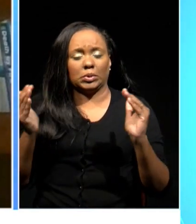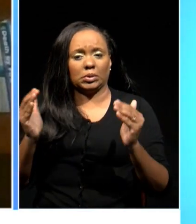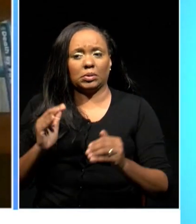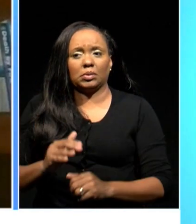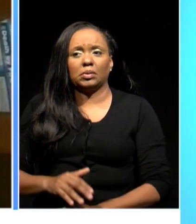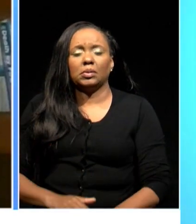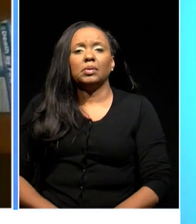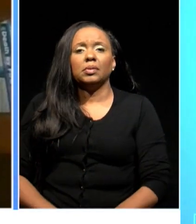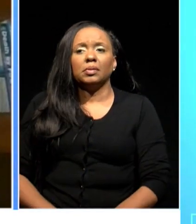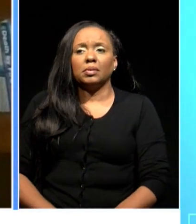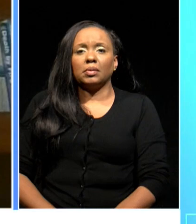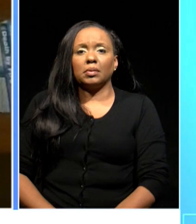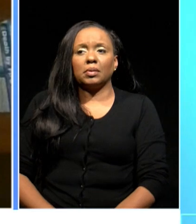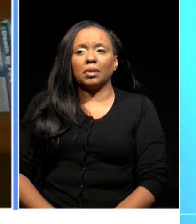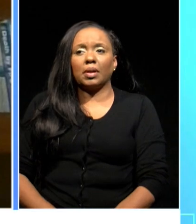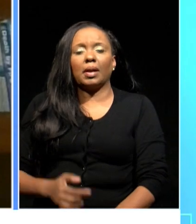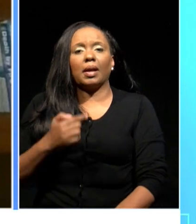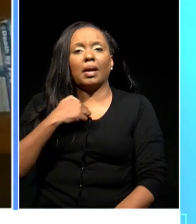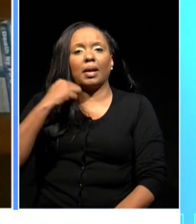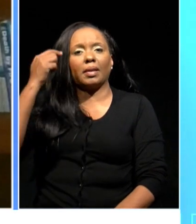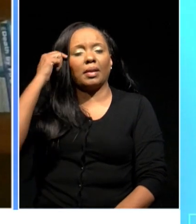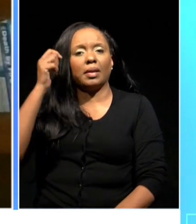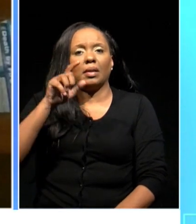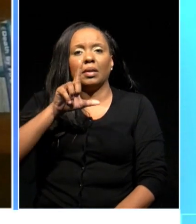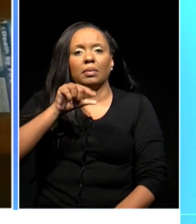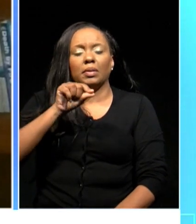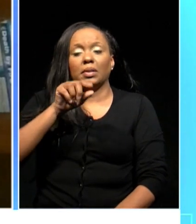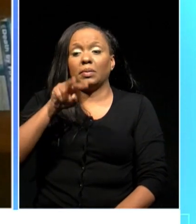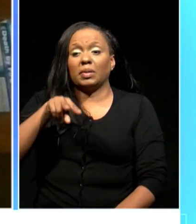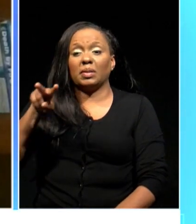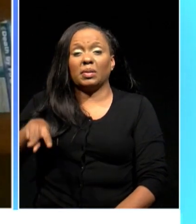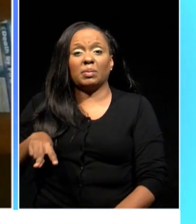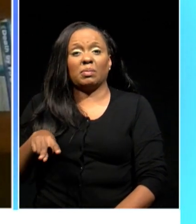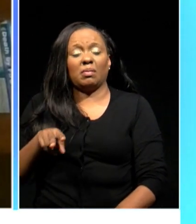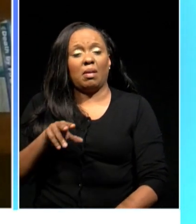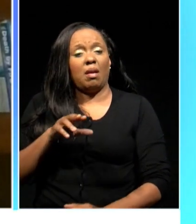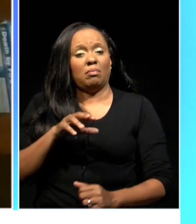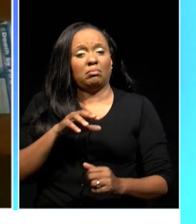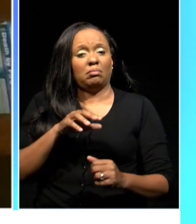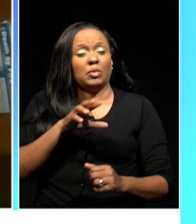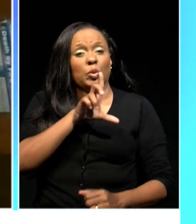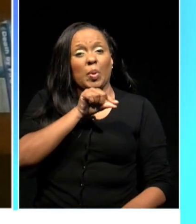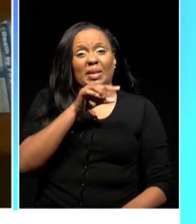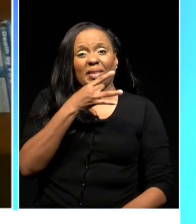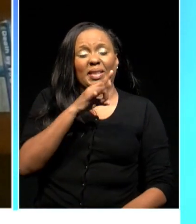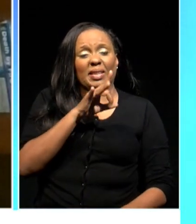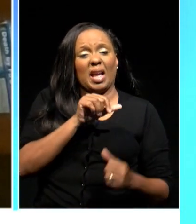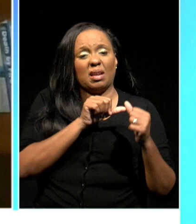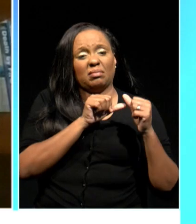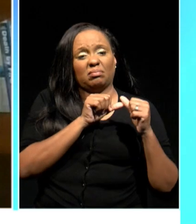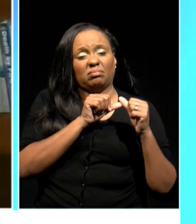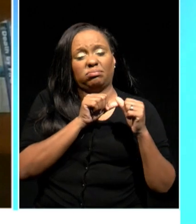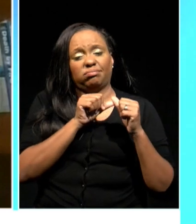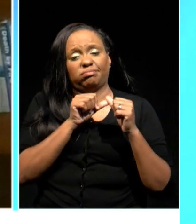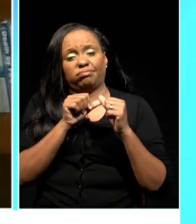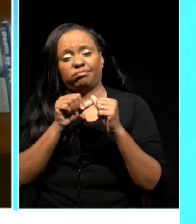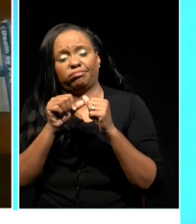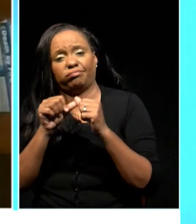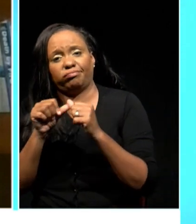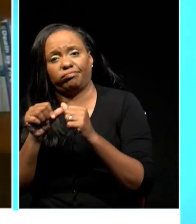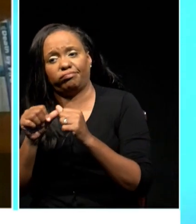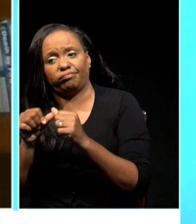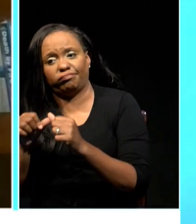see 2022 as a continuation. So, in a sense, there was not anything different. Even the outcome of the election was really